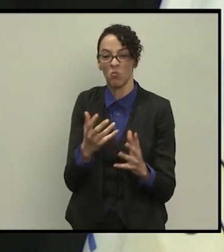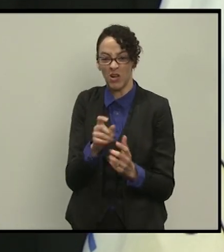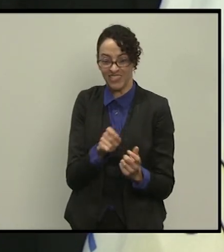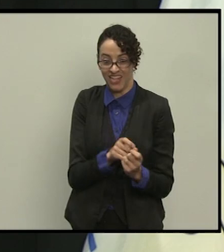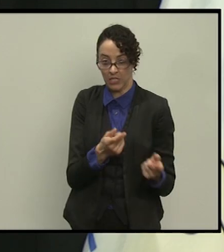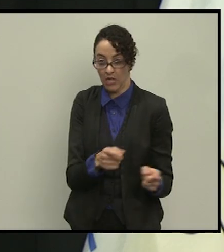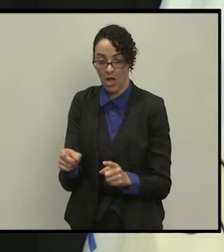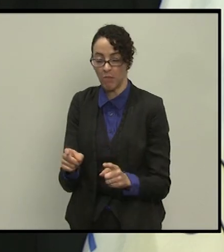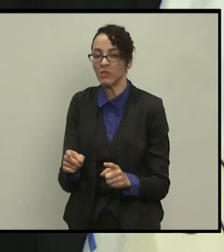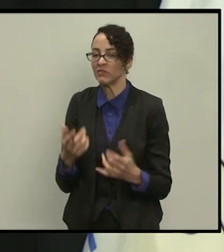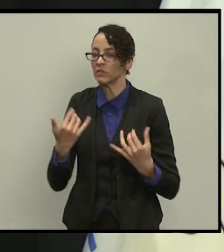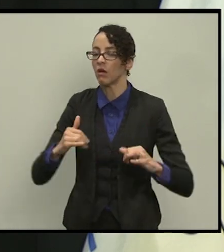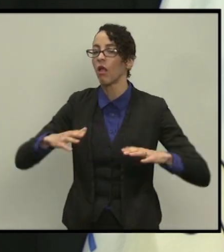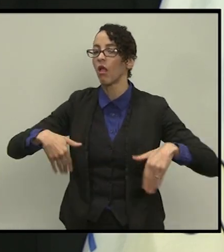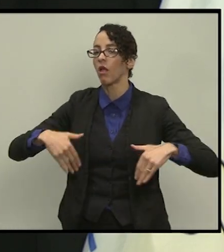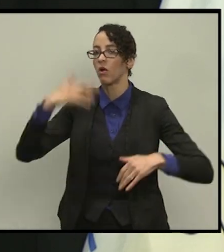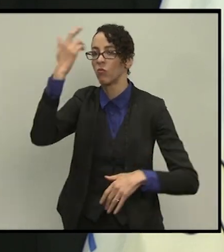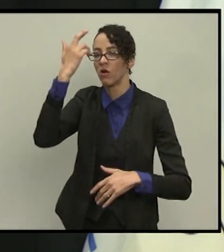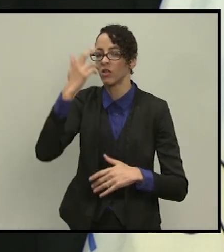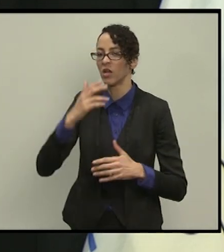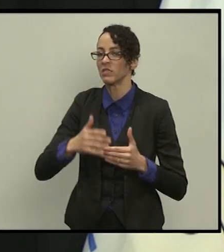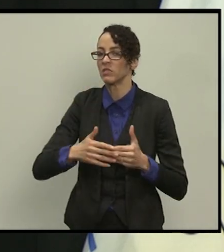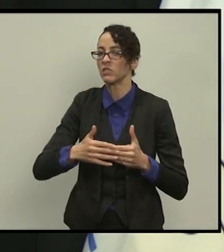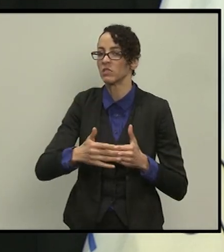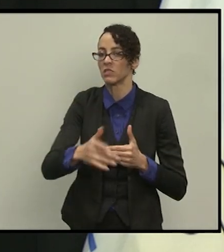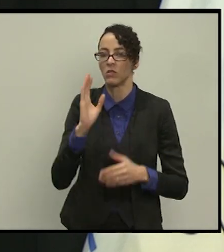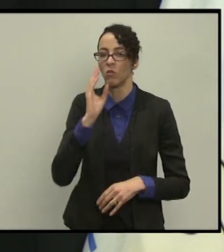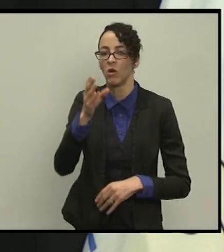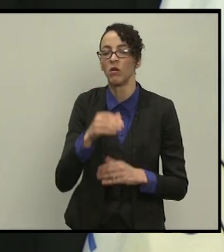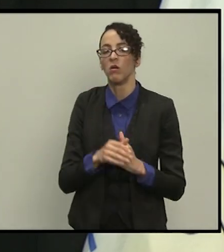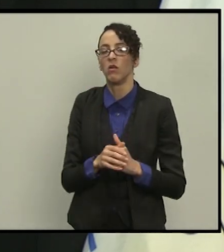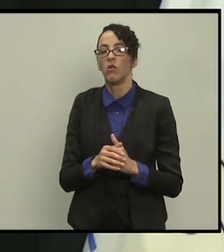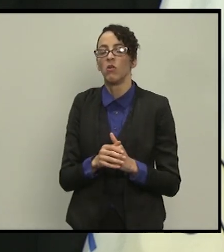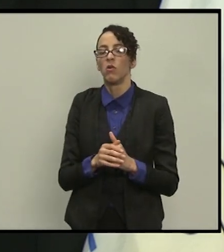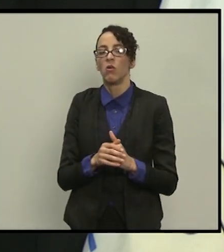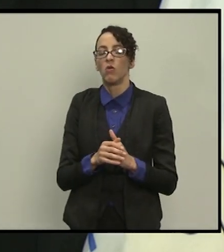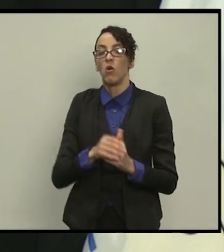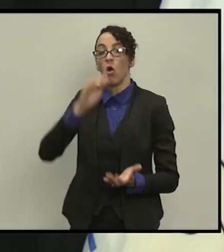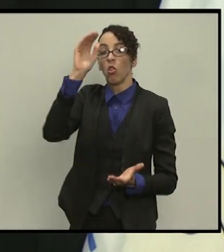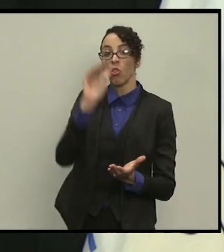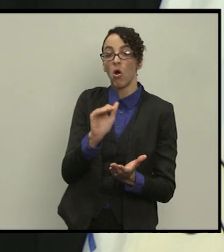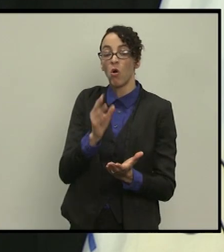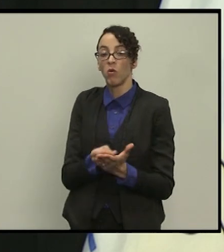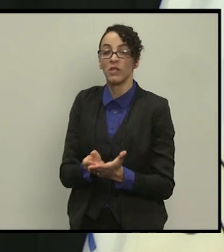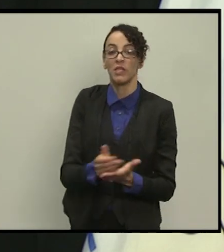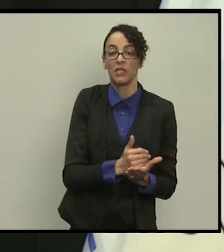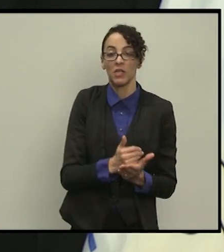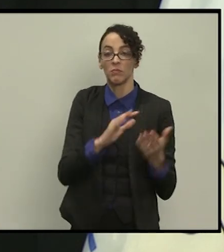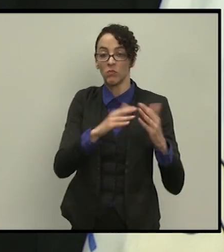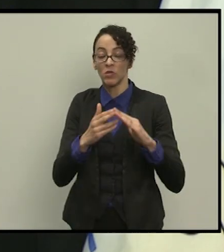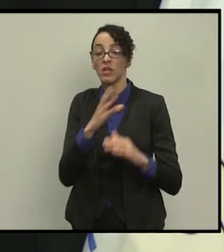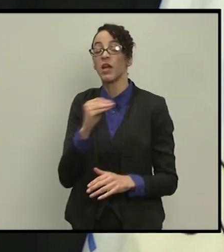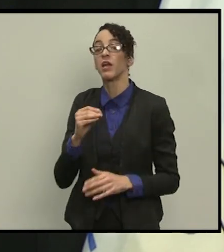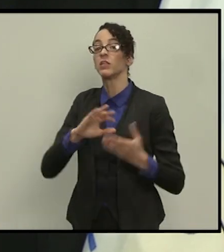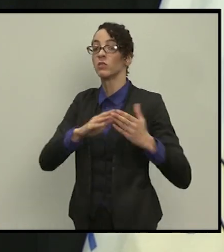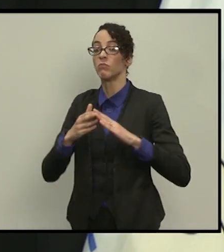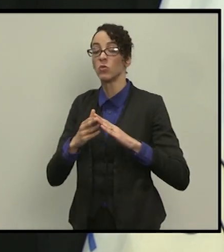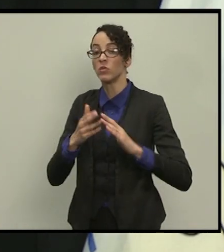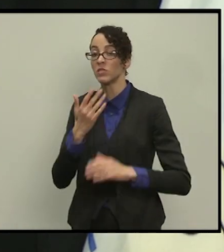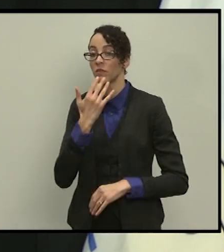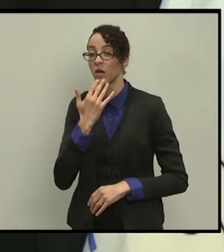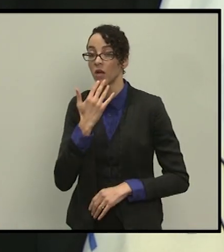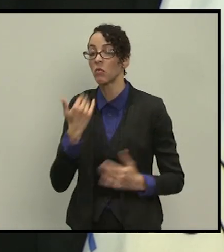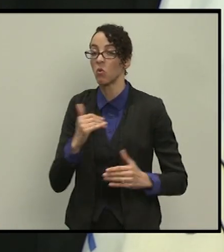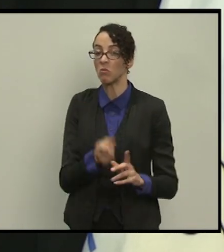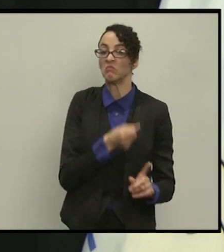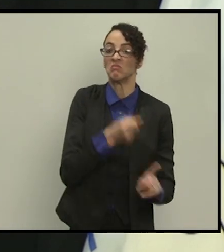Nationally, people of color and low-income communities are being hardest hit by the coronavirus. Communities of color